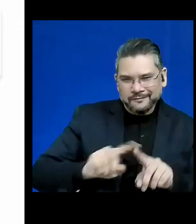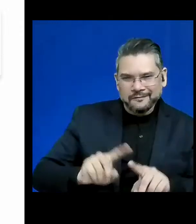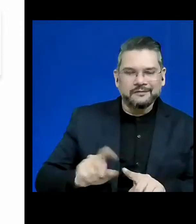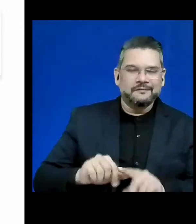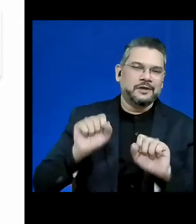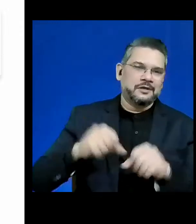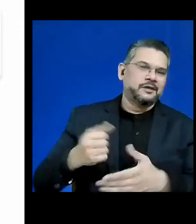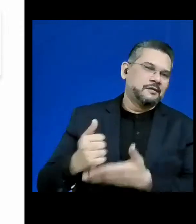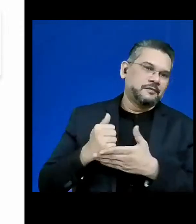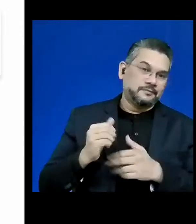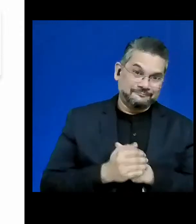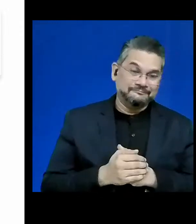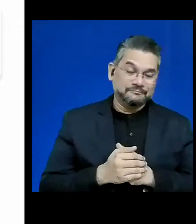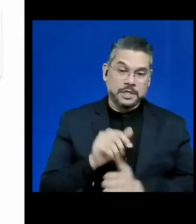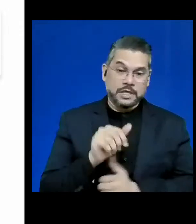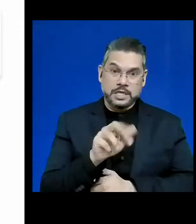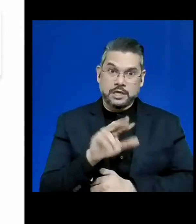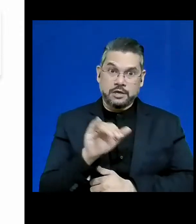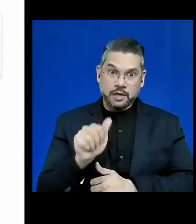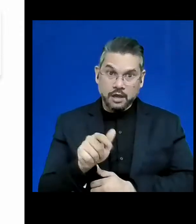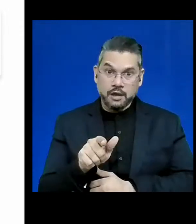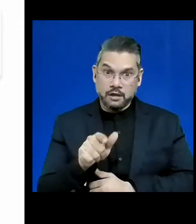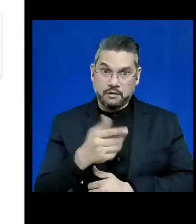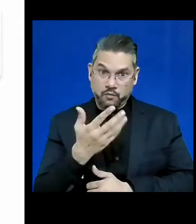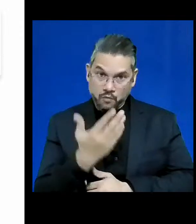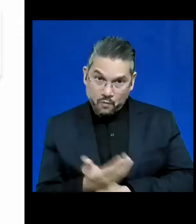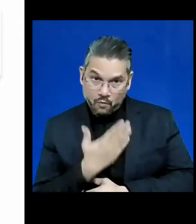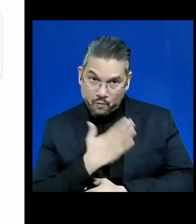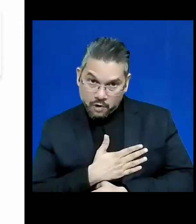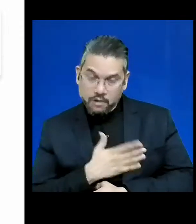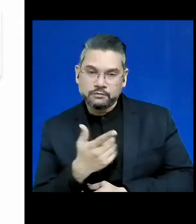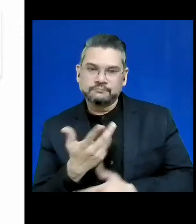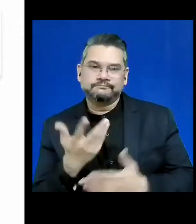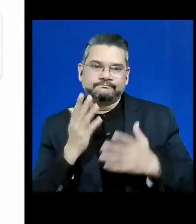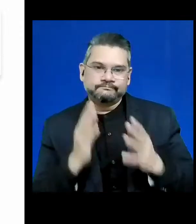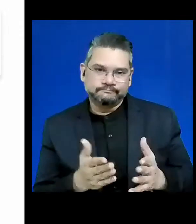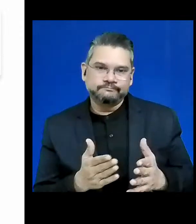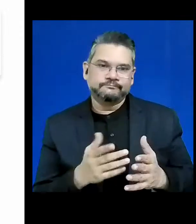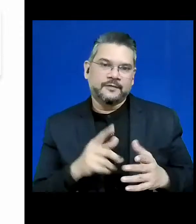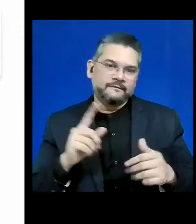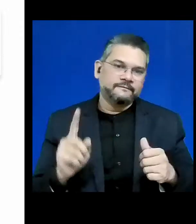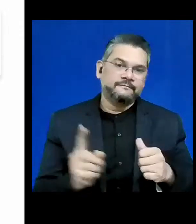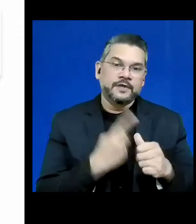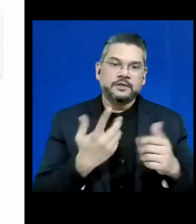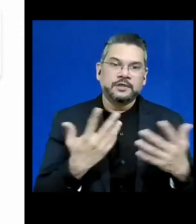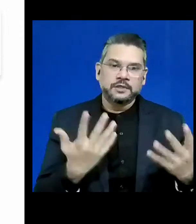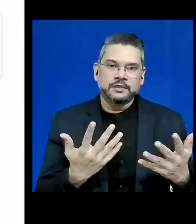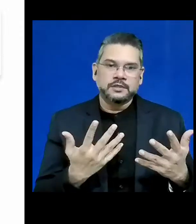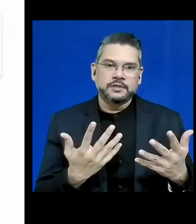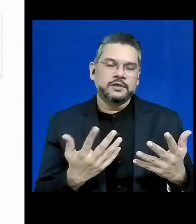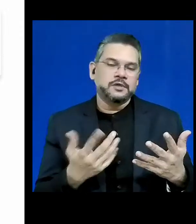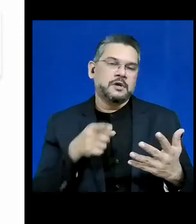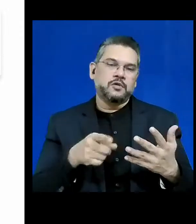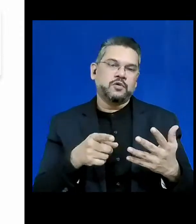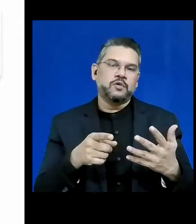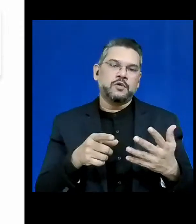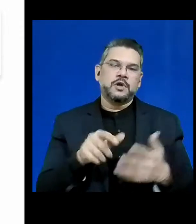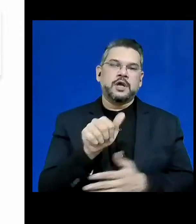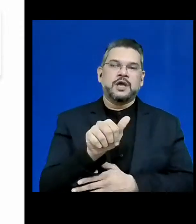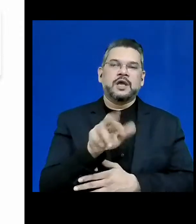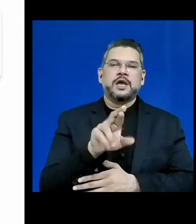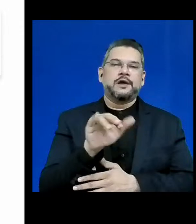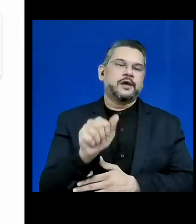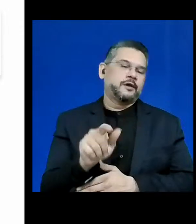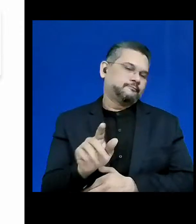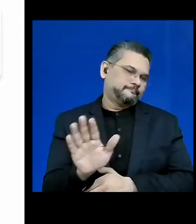use ARIA, the first rule of ARIA is don't use ARIA. But if you can't avoid